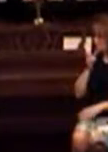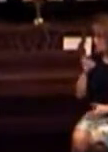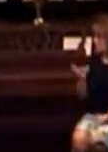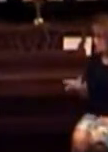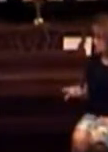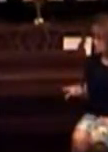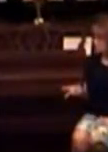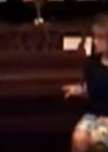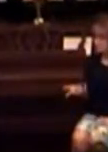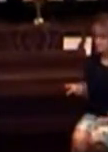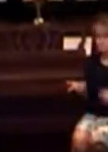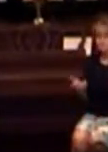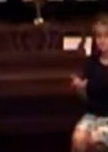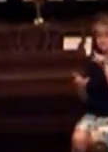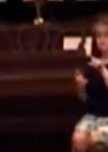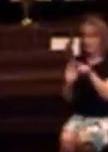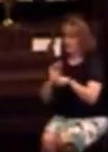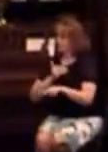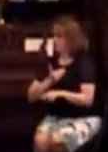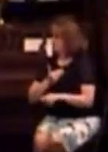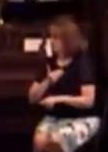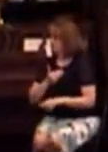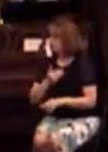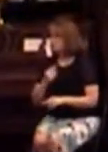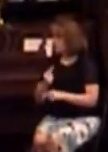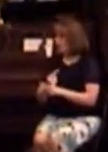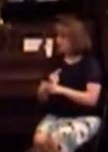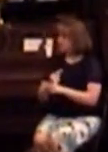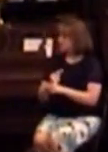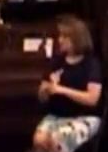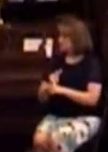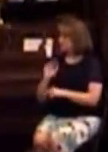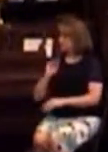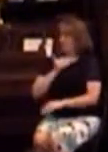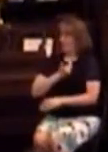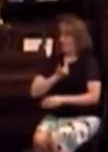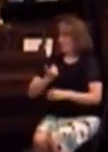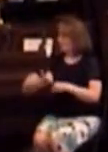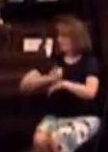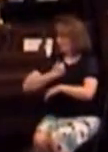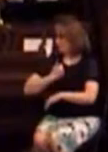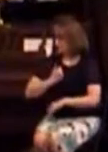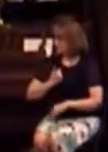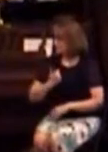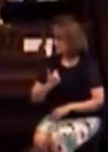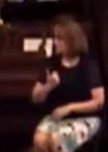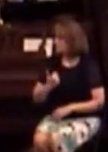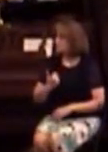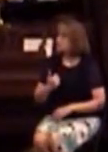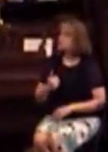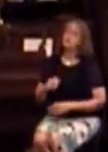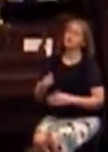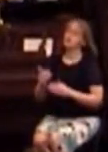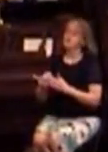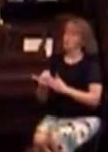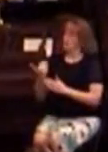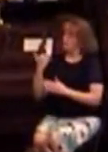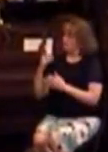is that? That's ours. So earlier in the internship program,